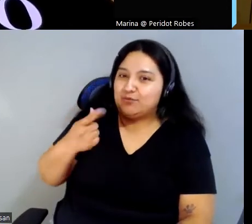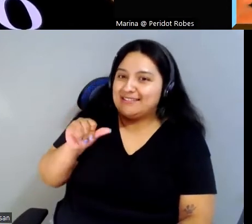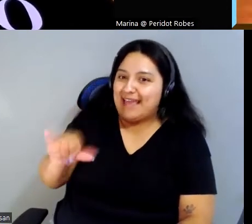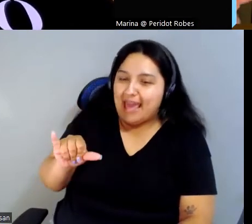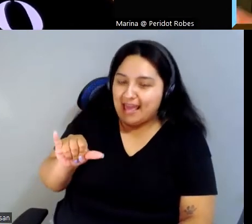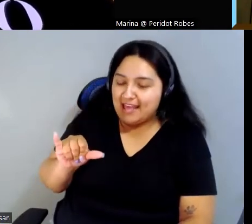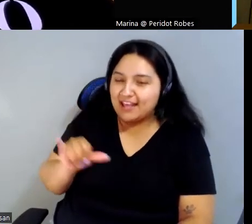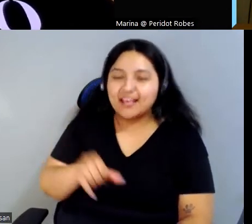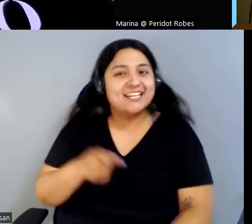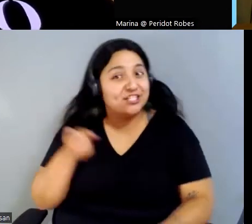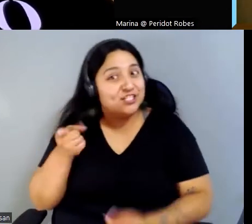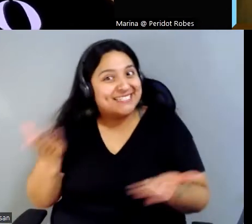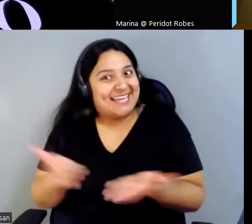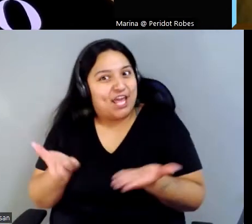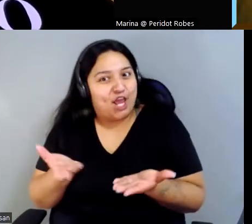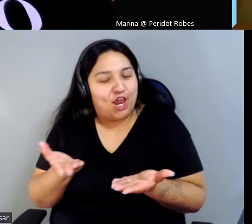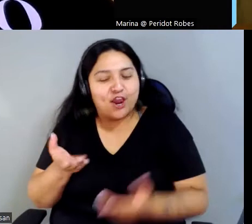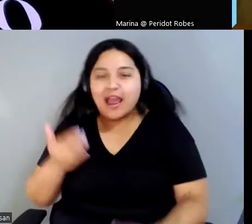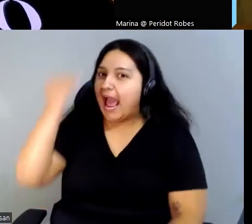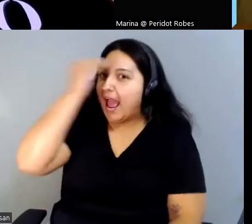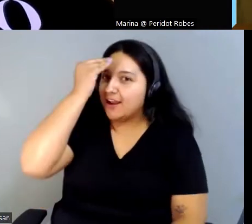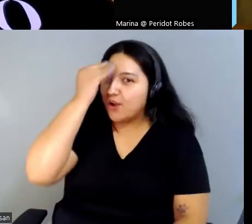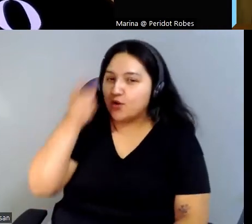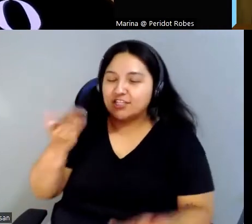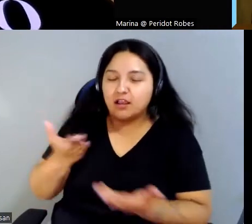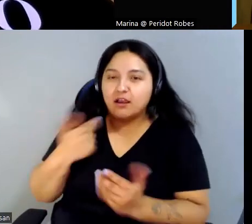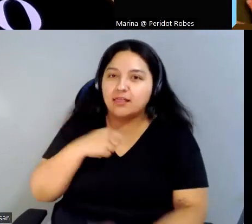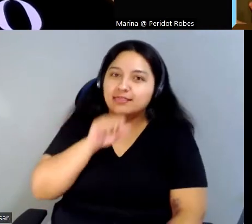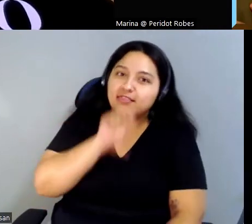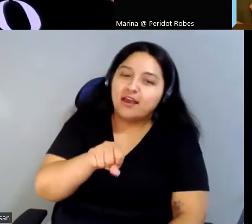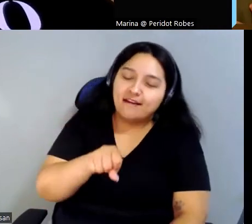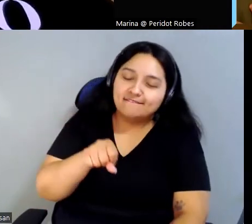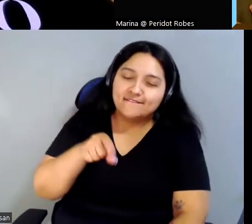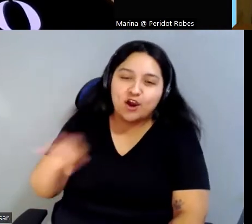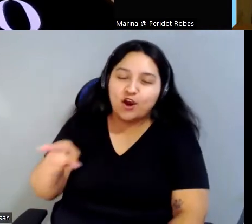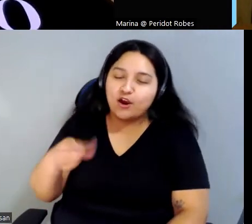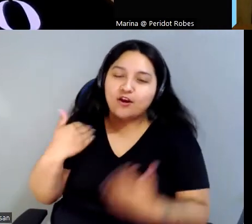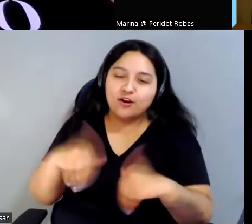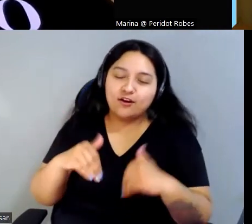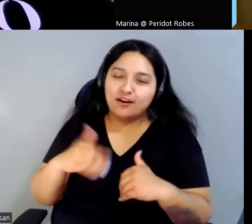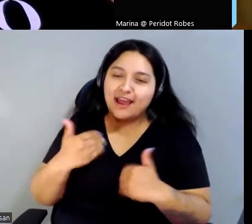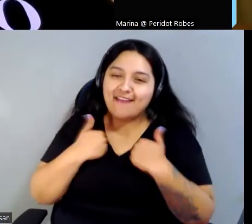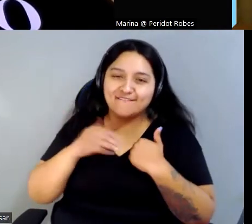talked to her right before I came on here. I have a massive crush on her, both intellectually and romantically.